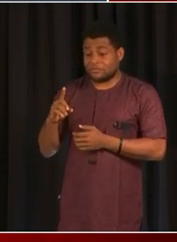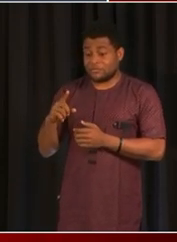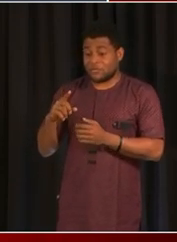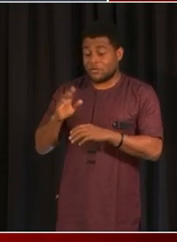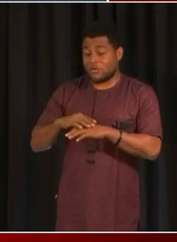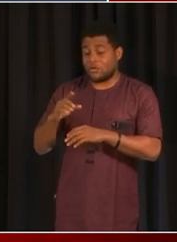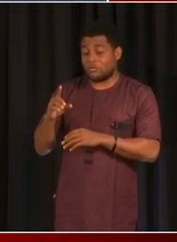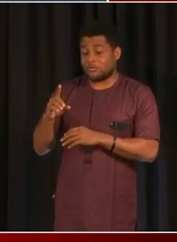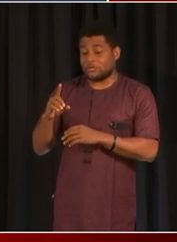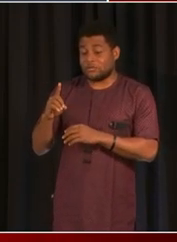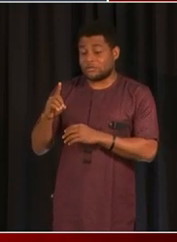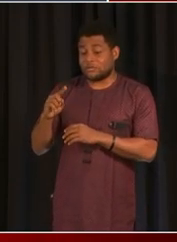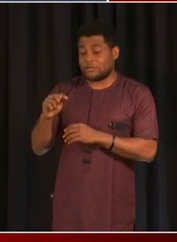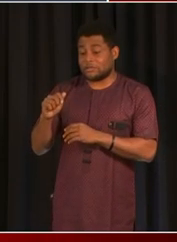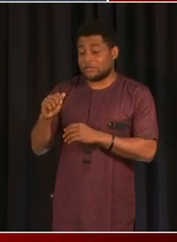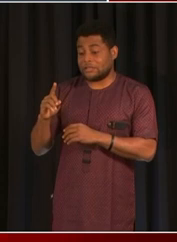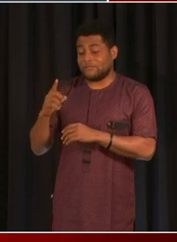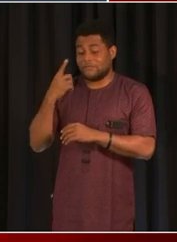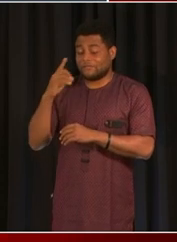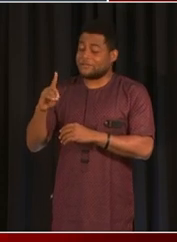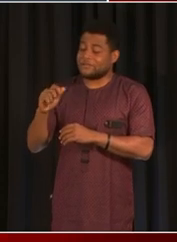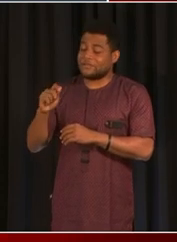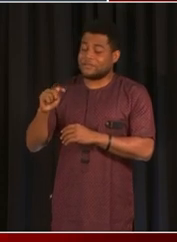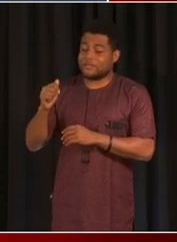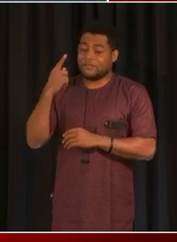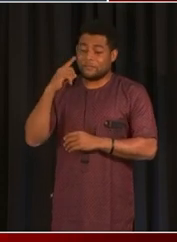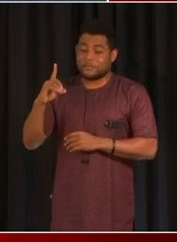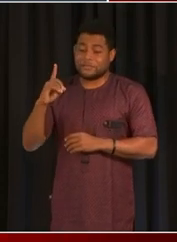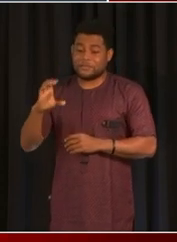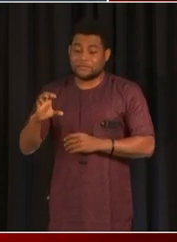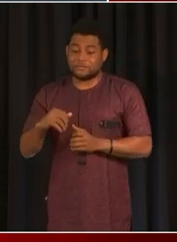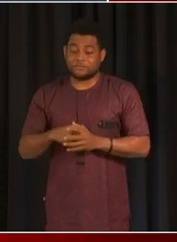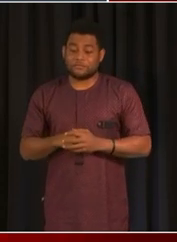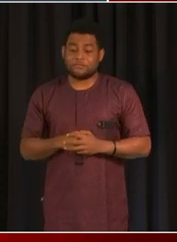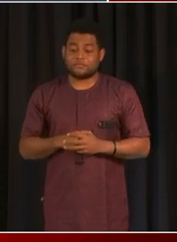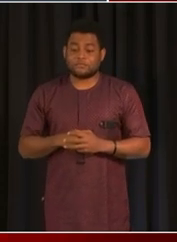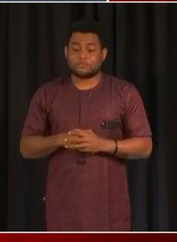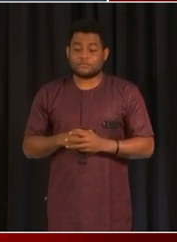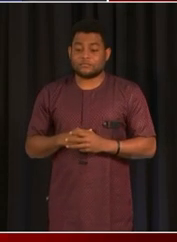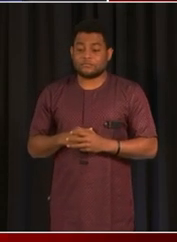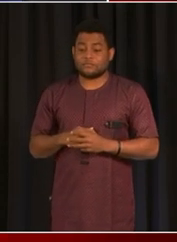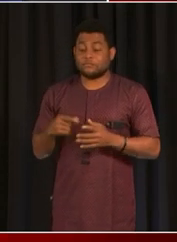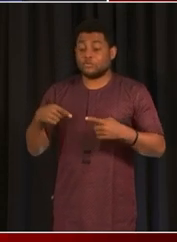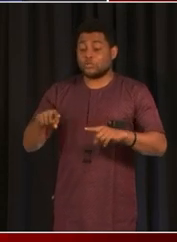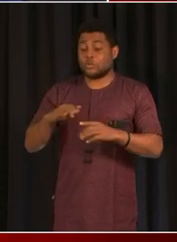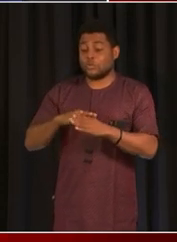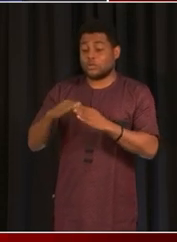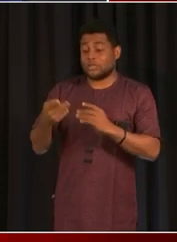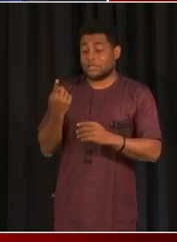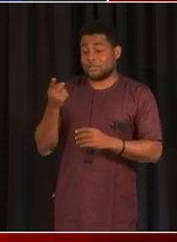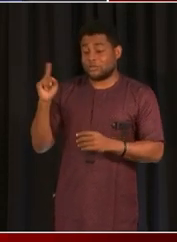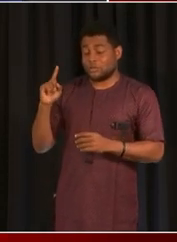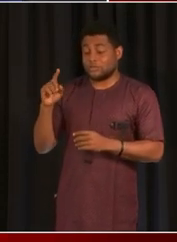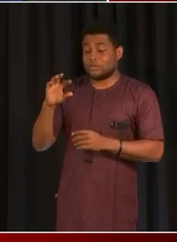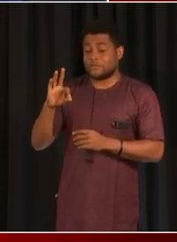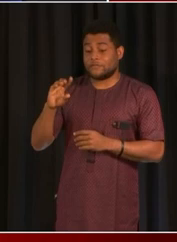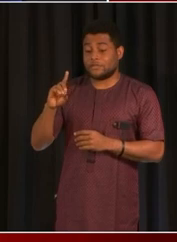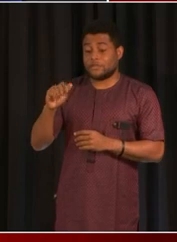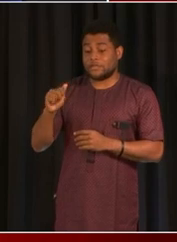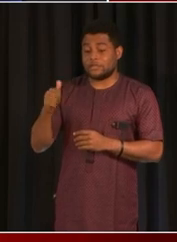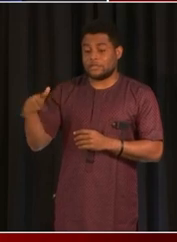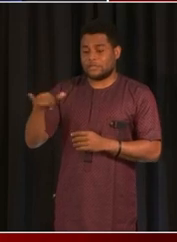most recent update. Sure. So over the weekend, last Thursday, the FDA amended the emergency